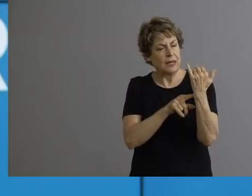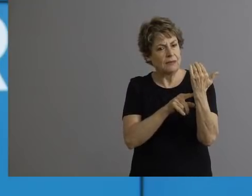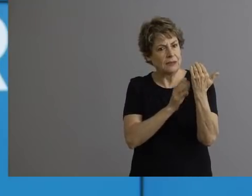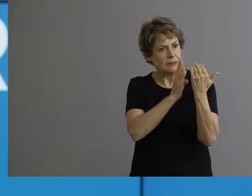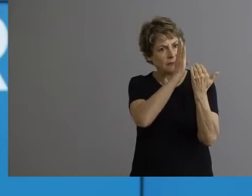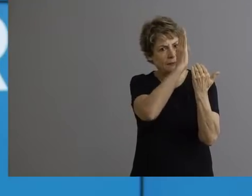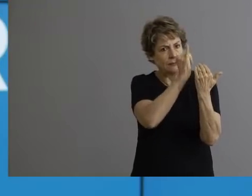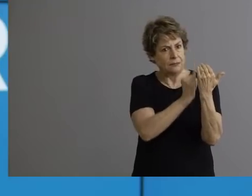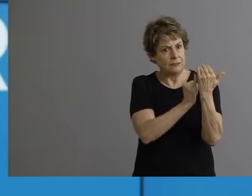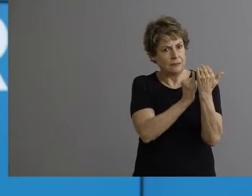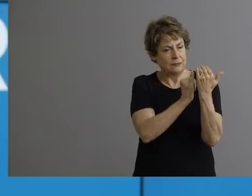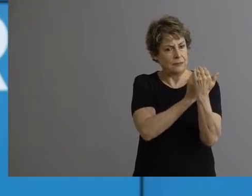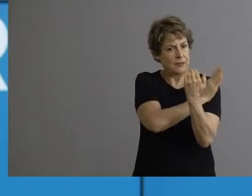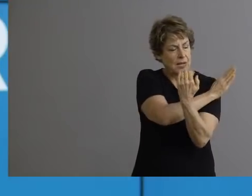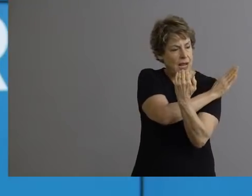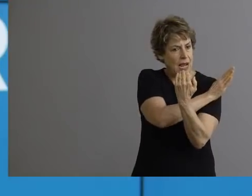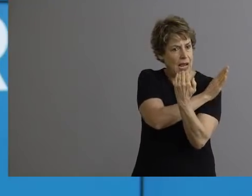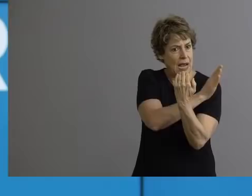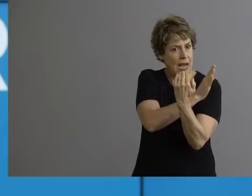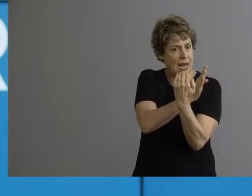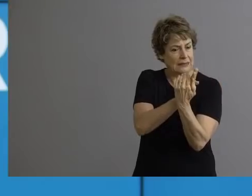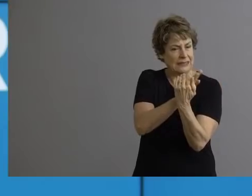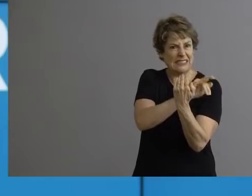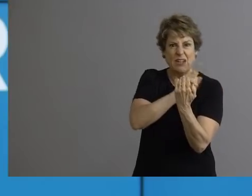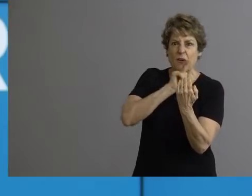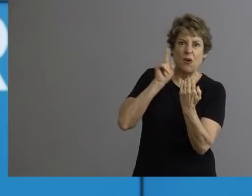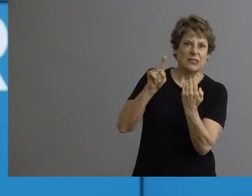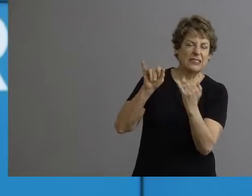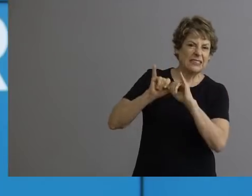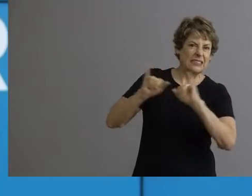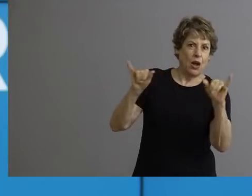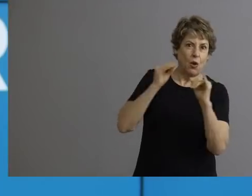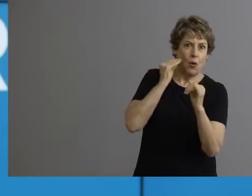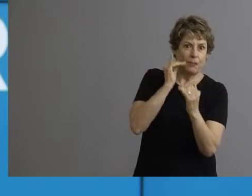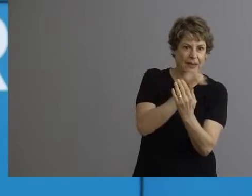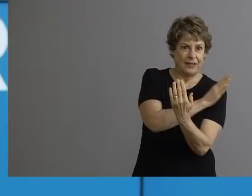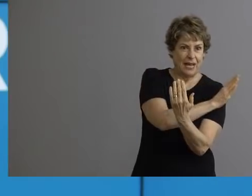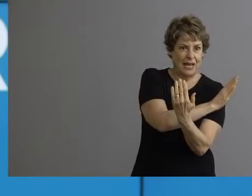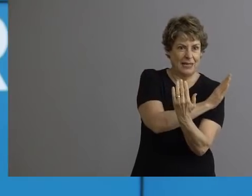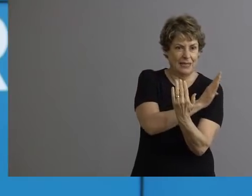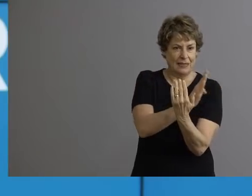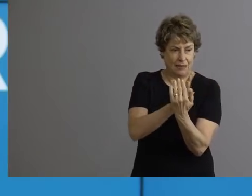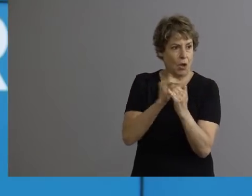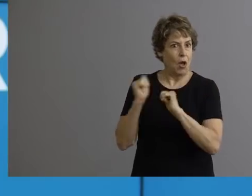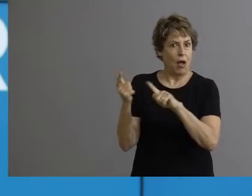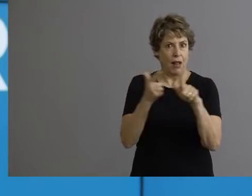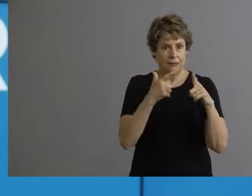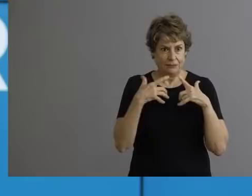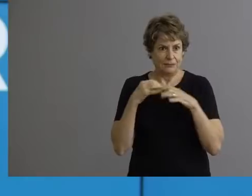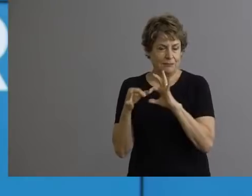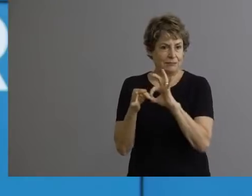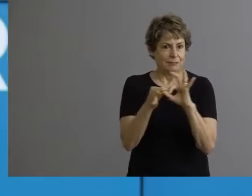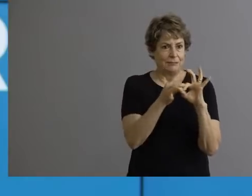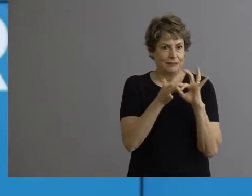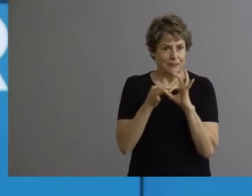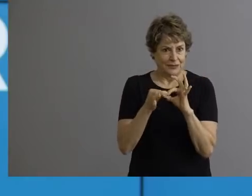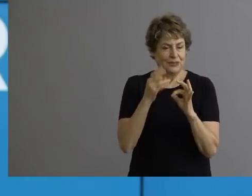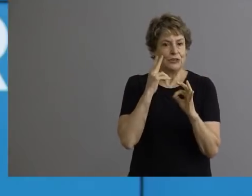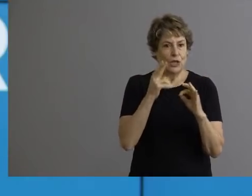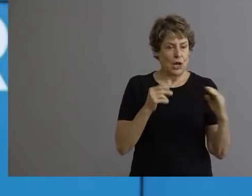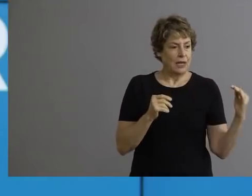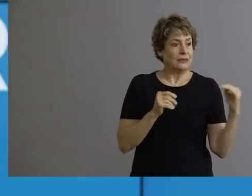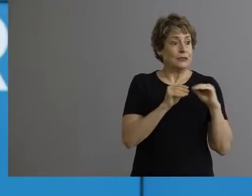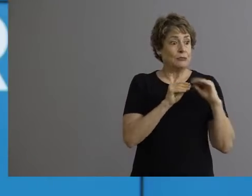saw widespread growth in the virus. And after we lifted the order, and if people